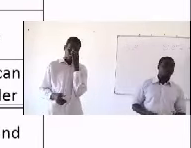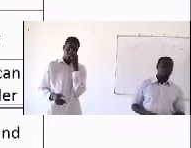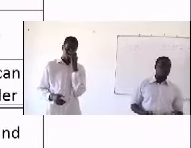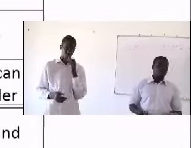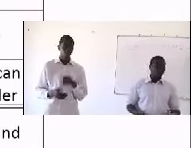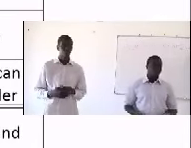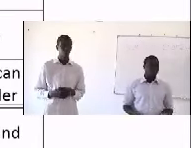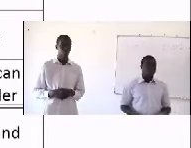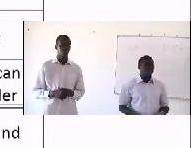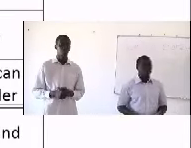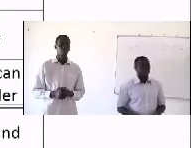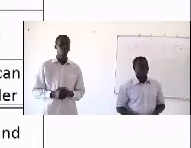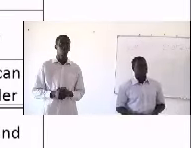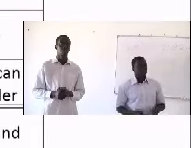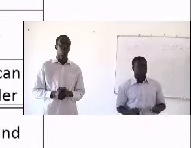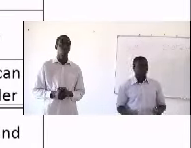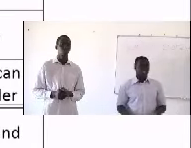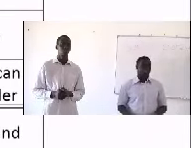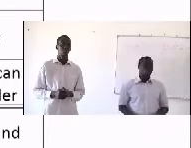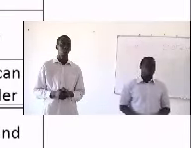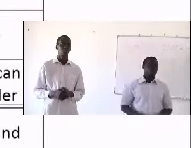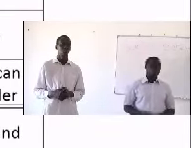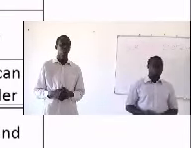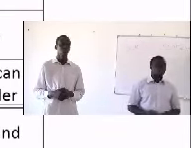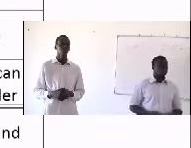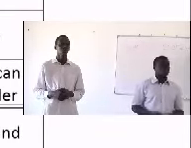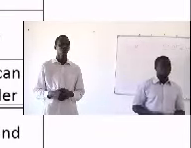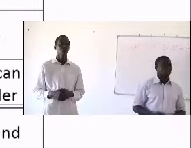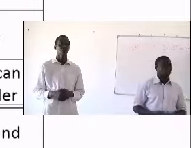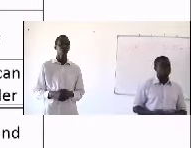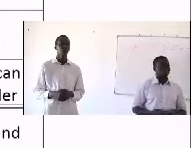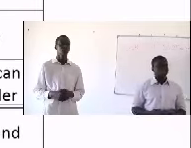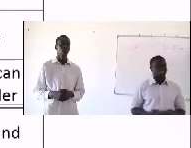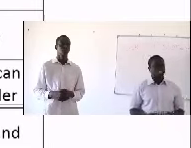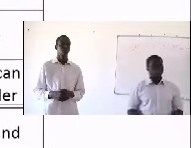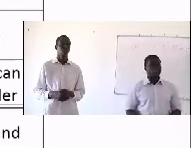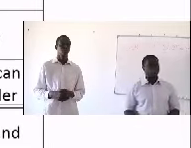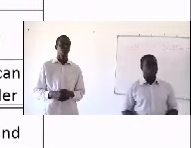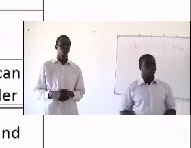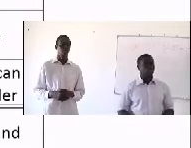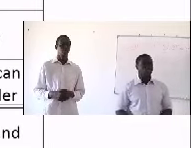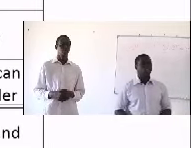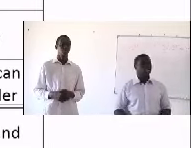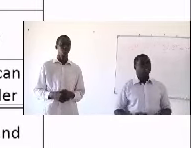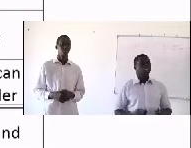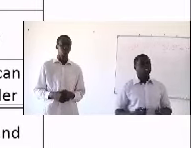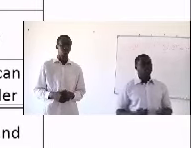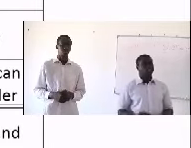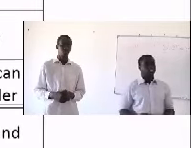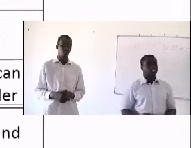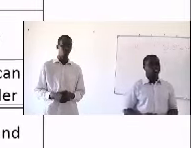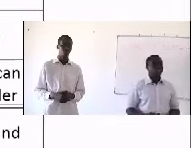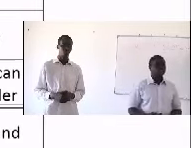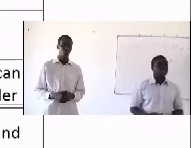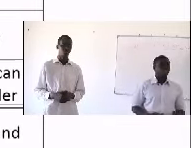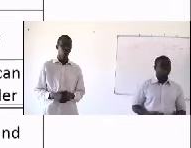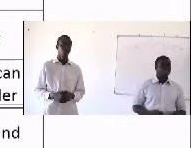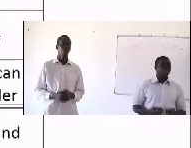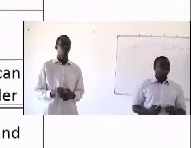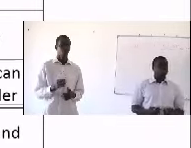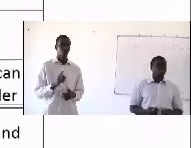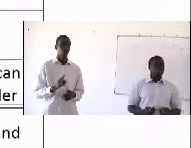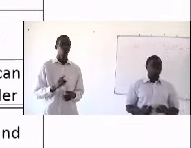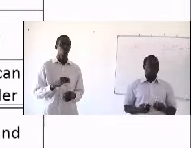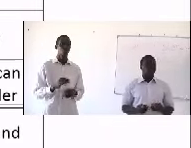have these problems, okay? And then also another difference is also the nervous system, it